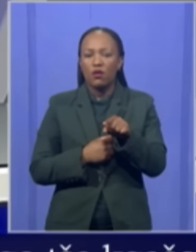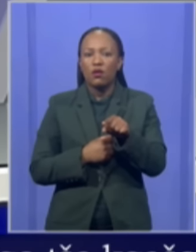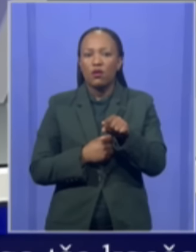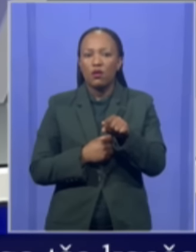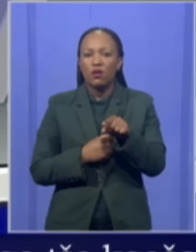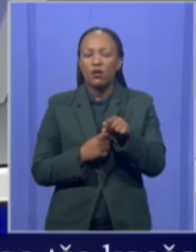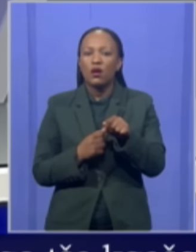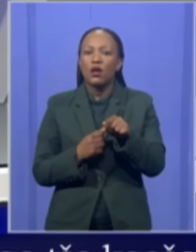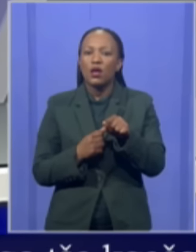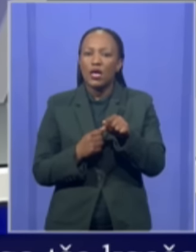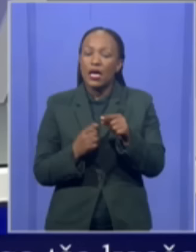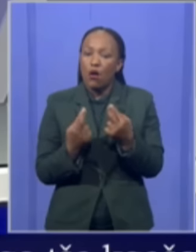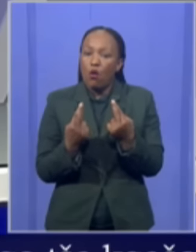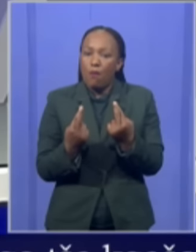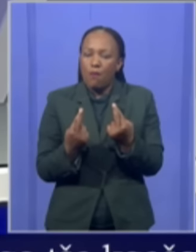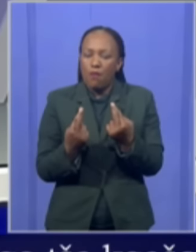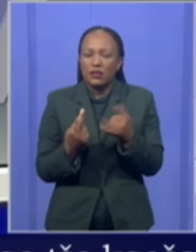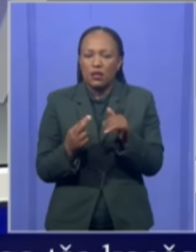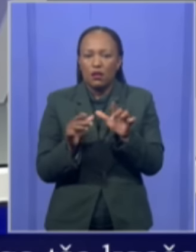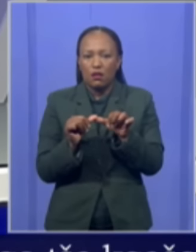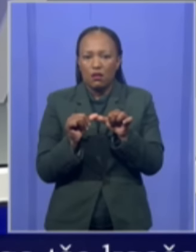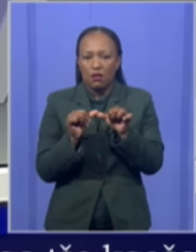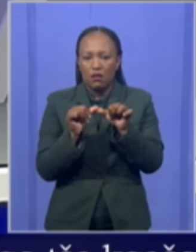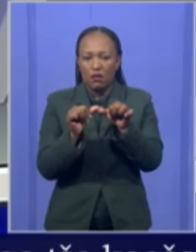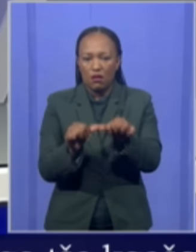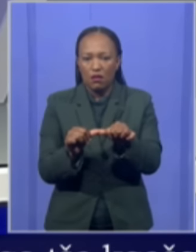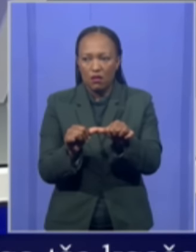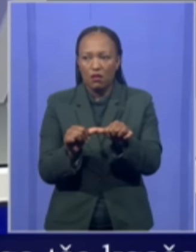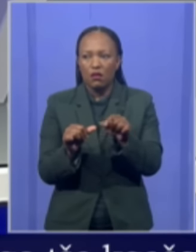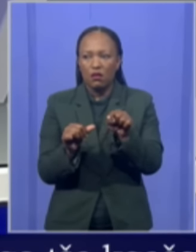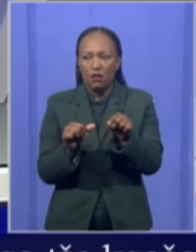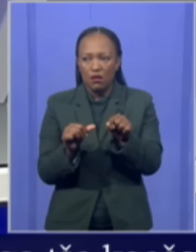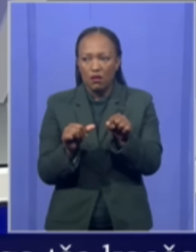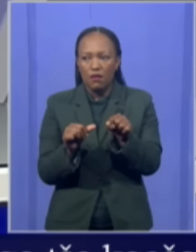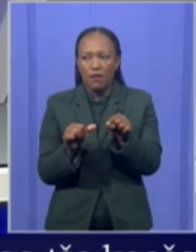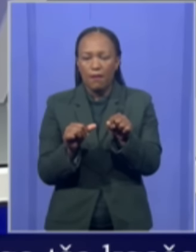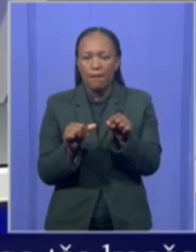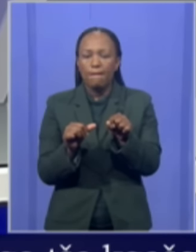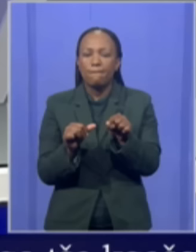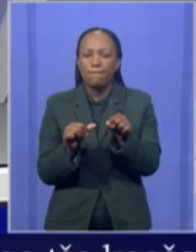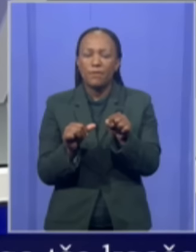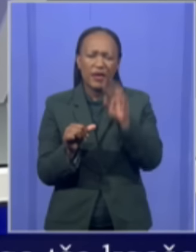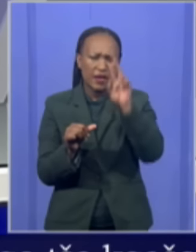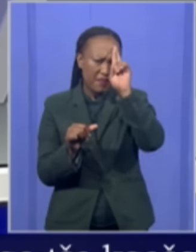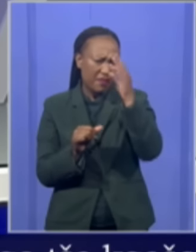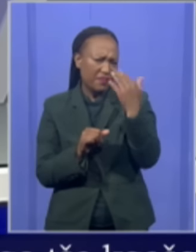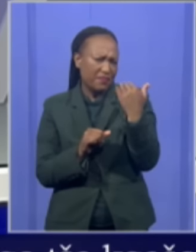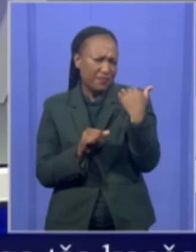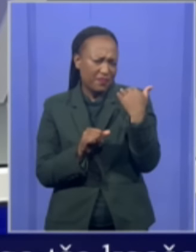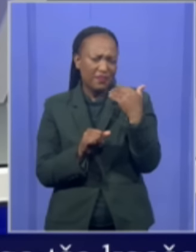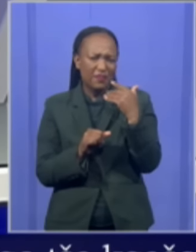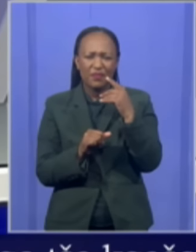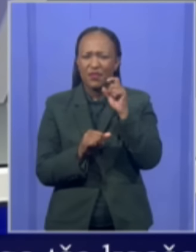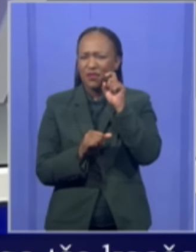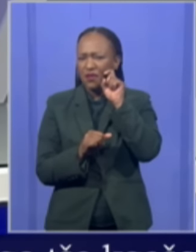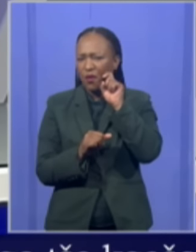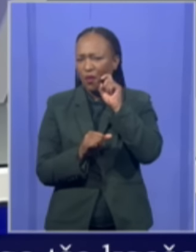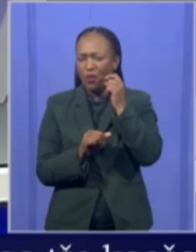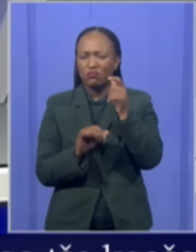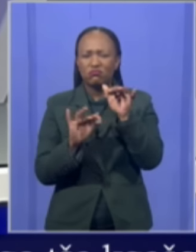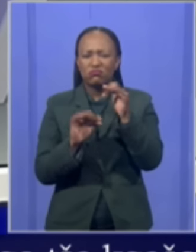le sa le gona le go ba baswa ba ba begang ditaba gona jwale o tla gopela ka nako ela gore bo Mogalabe bo